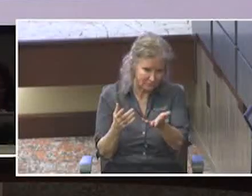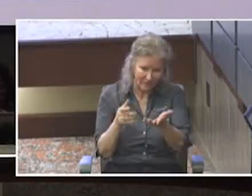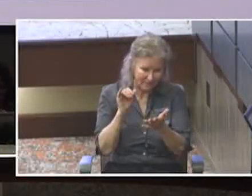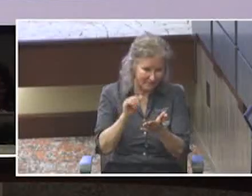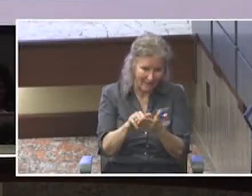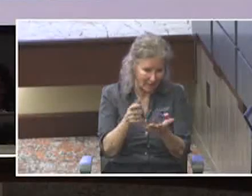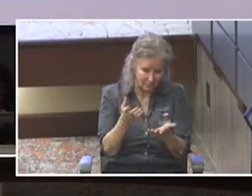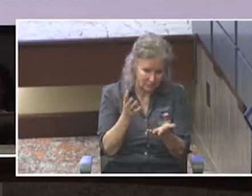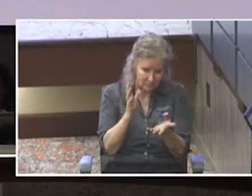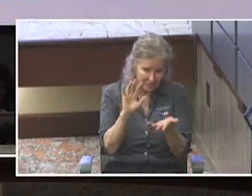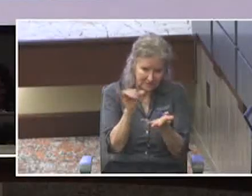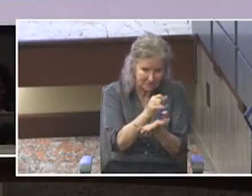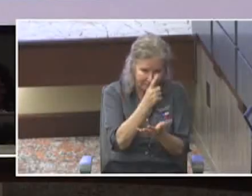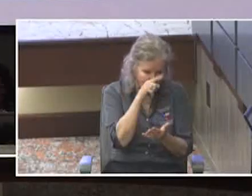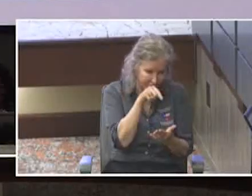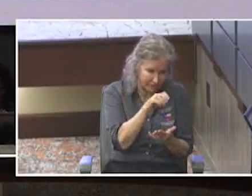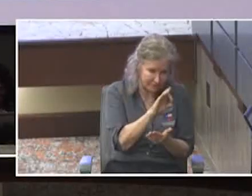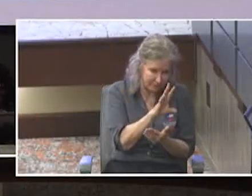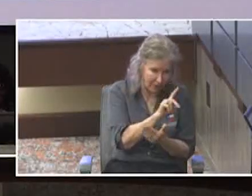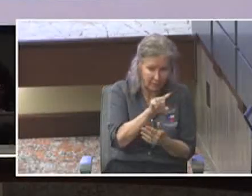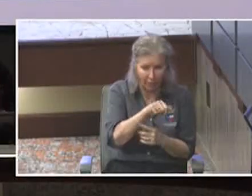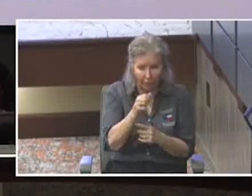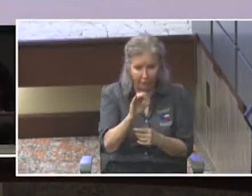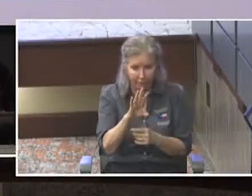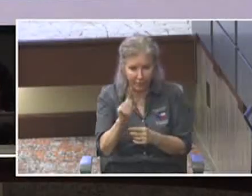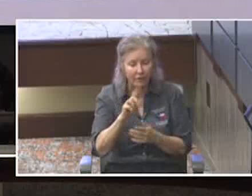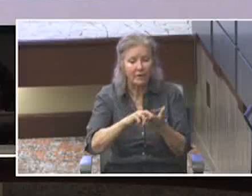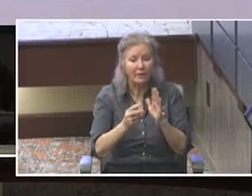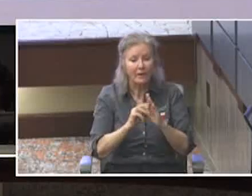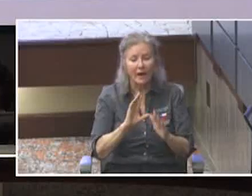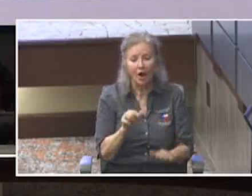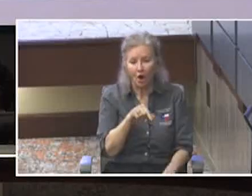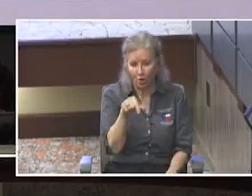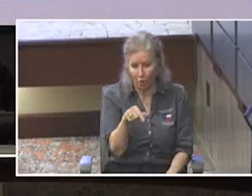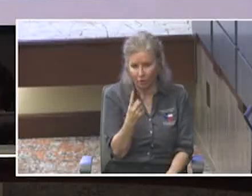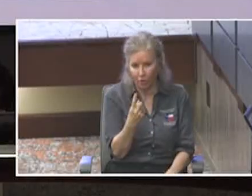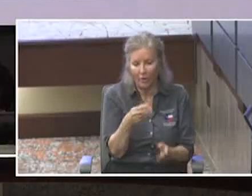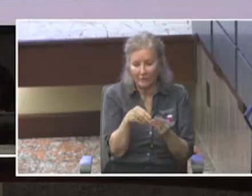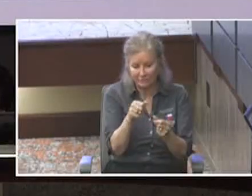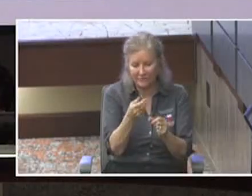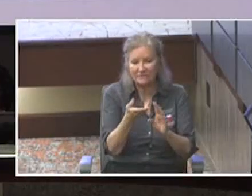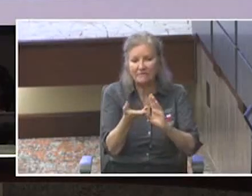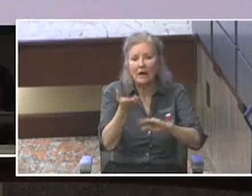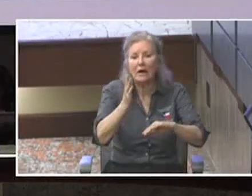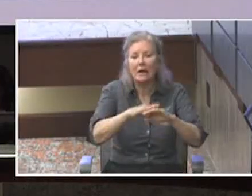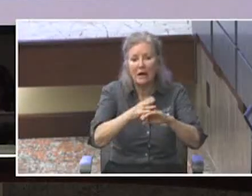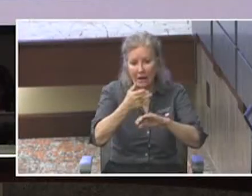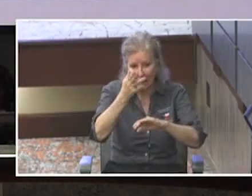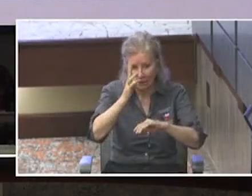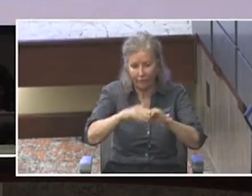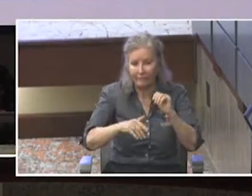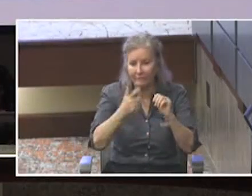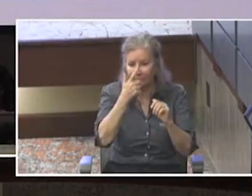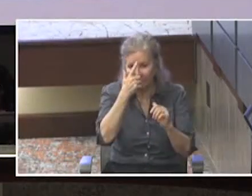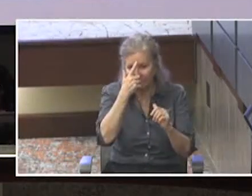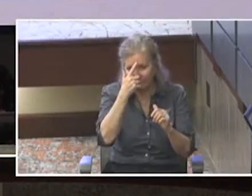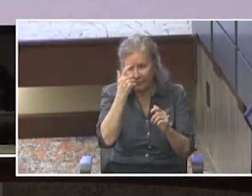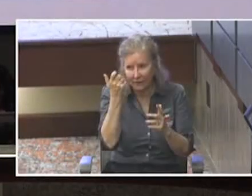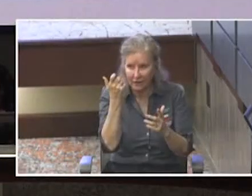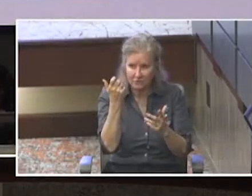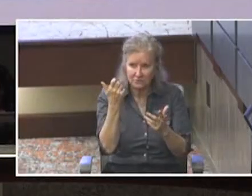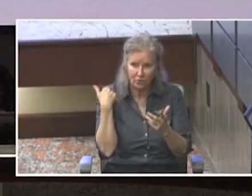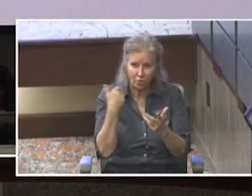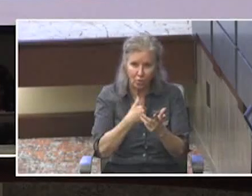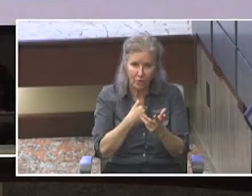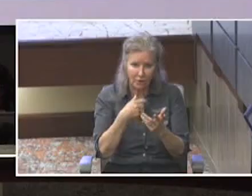the rest of our funds, as that's going to make our Q1 expenses higher because we typically make those transfers to our